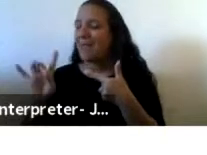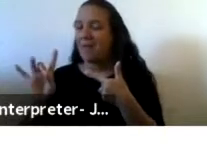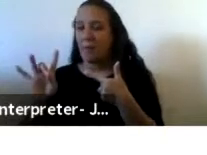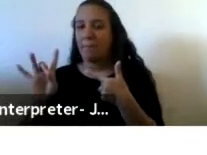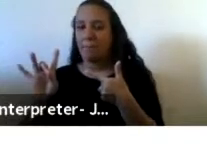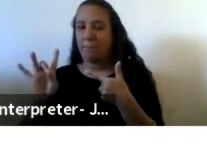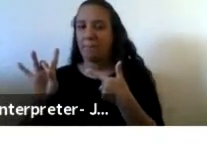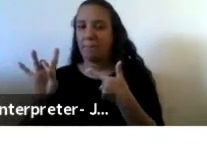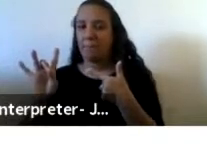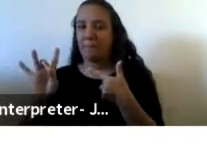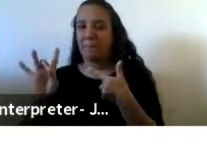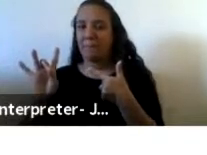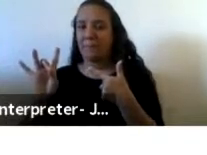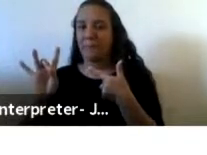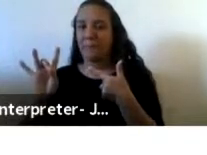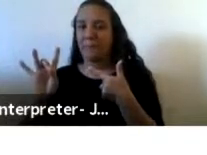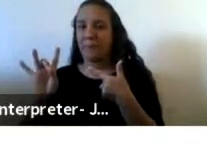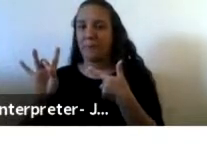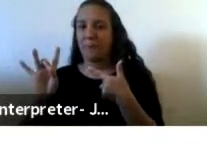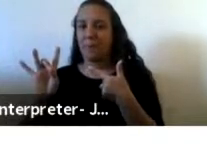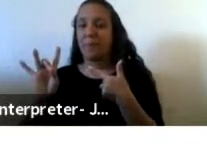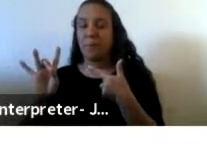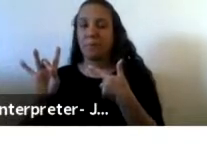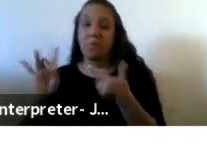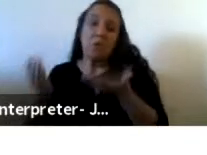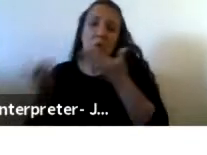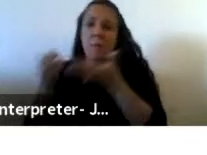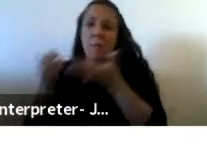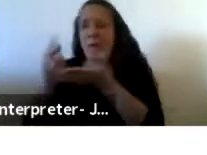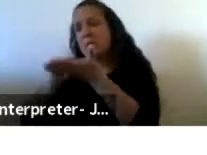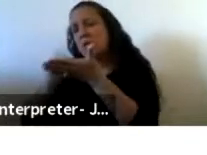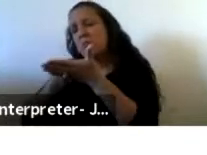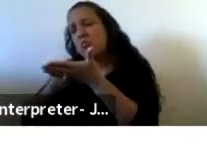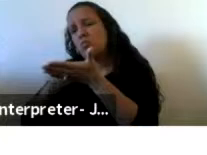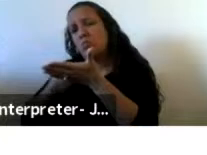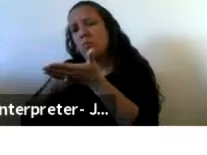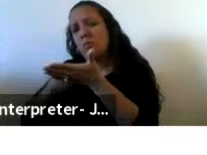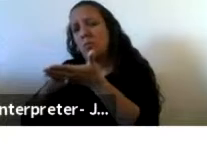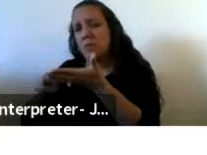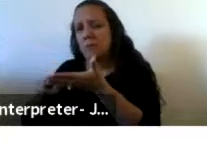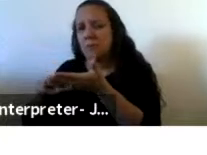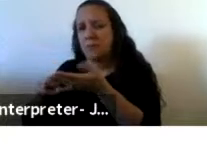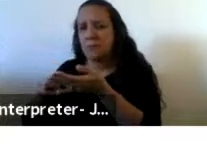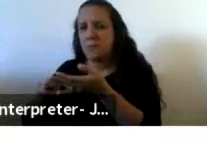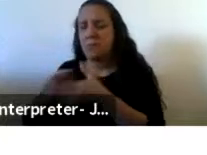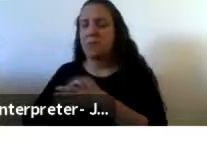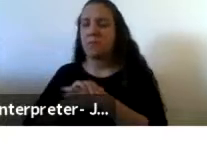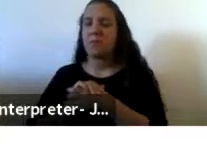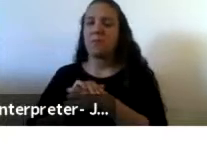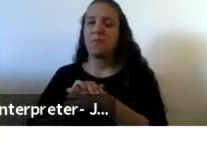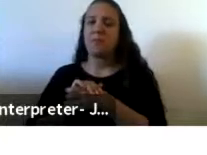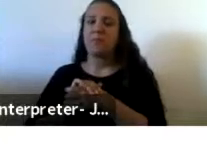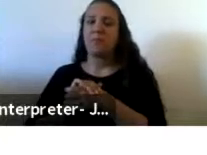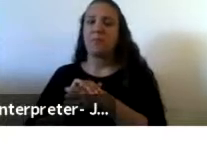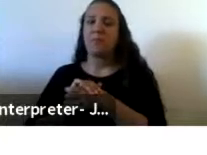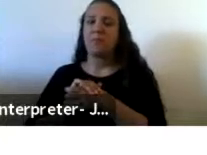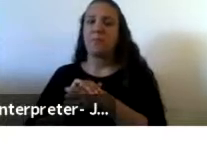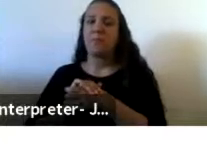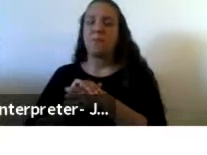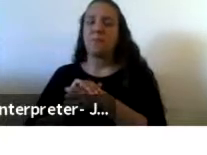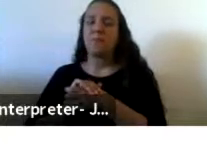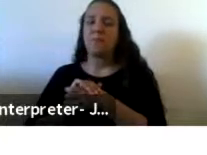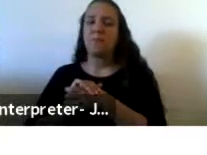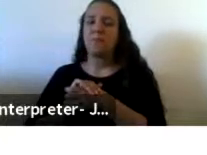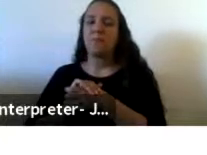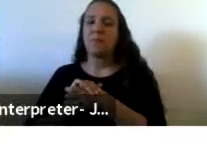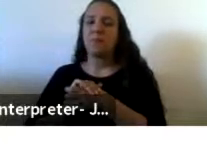I may do some research. I may do some research and I may actually look at some of the people and what it is that I can definitely do